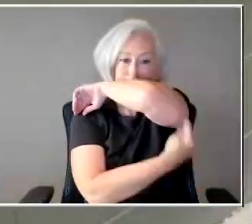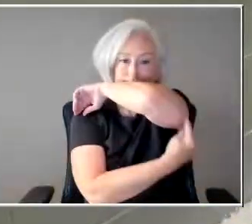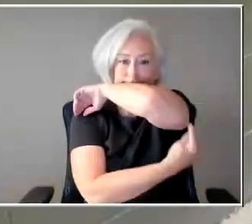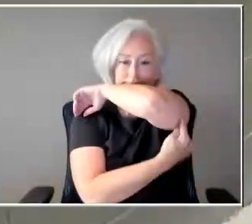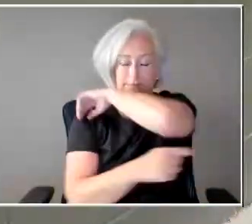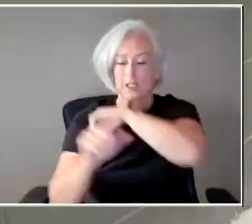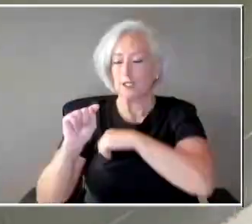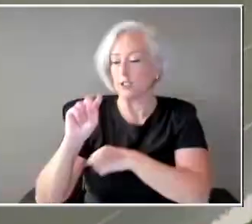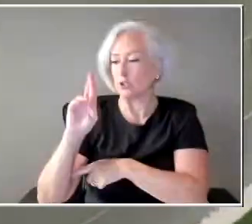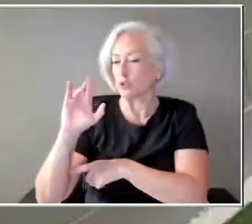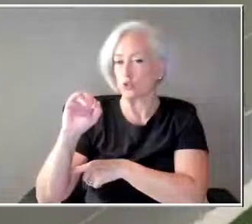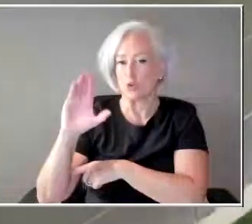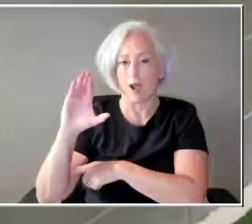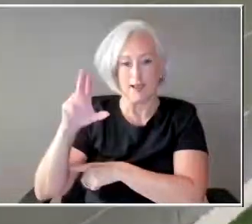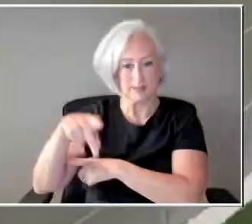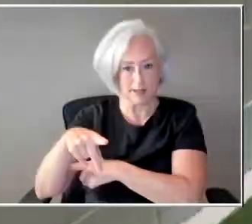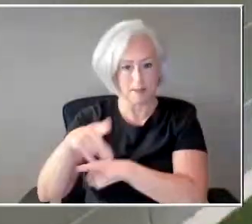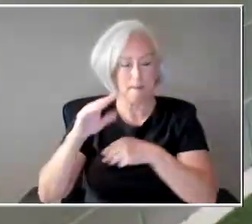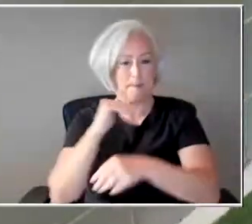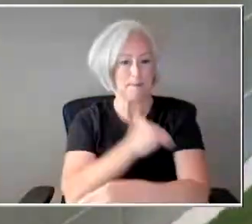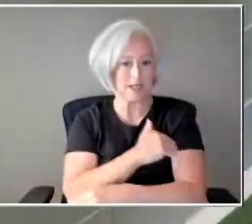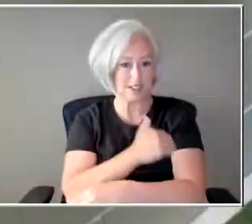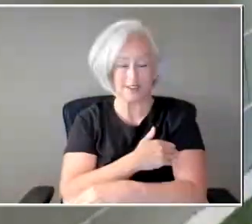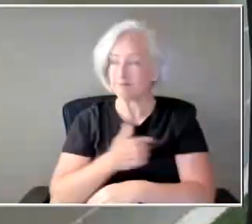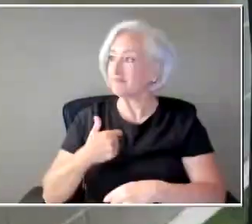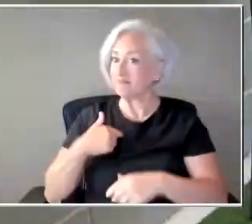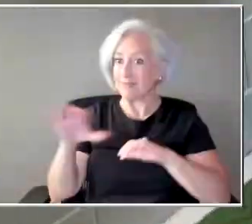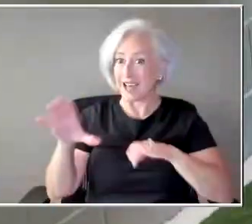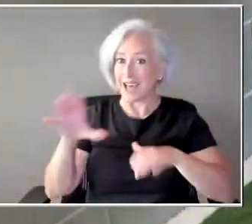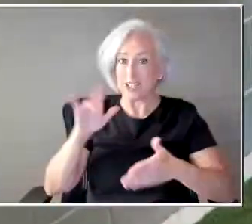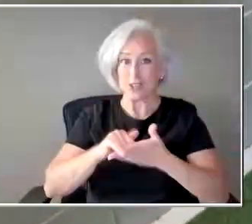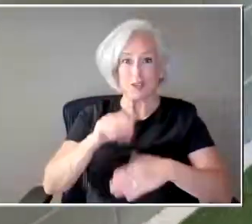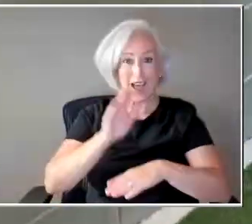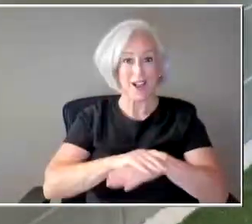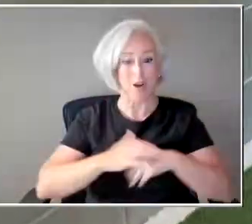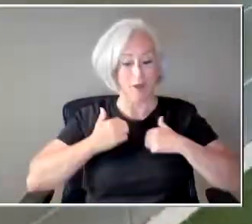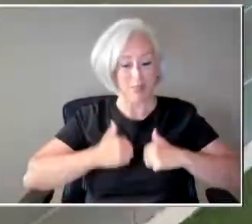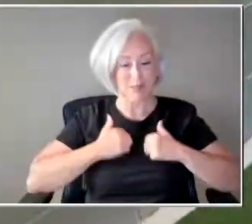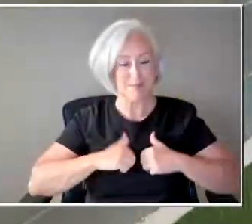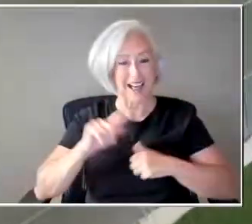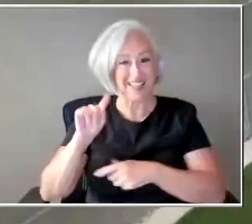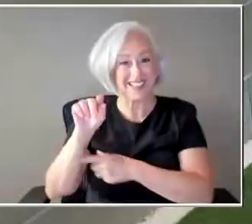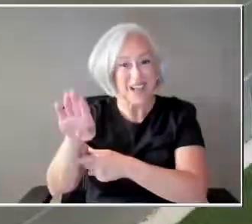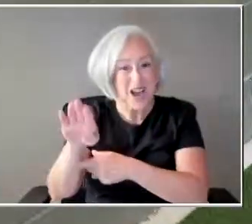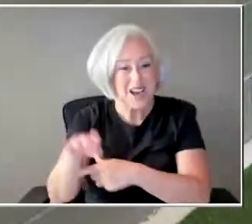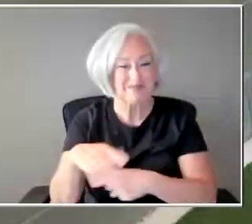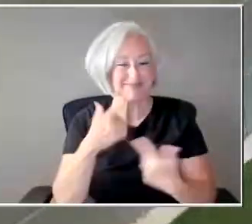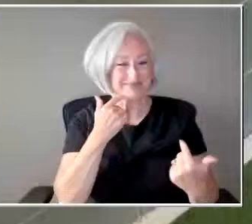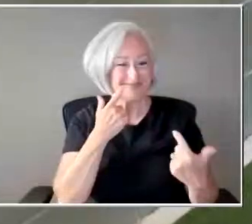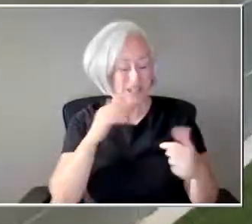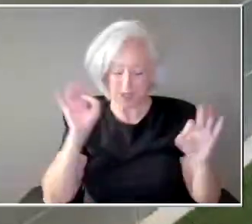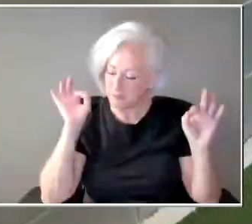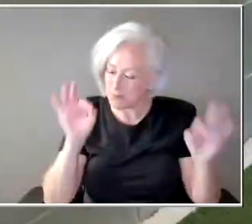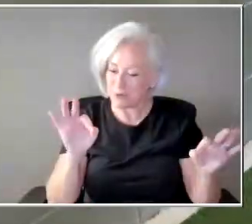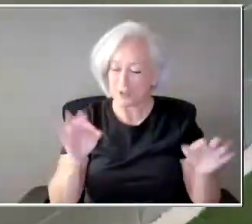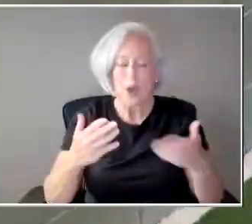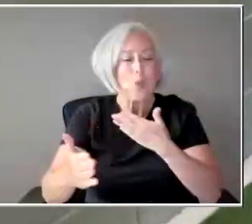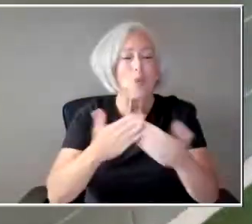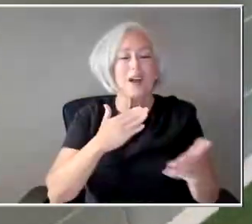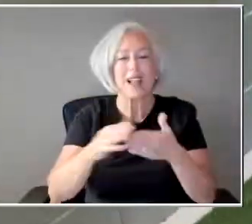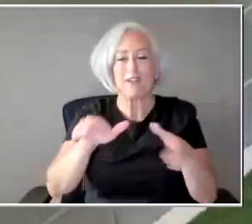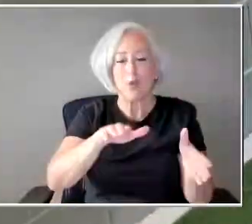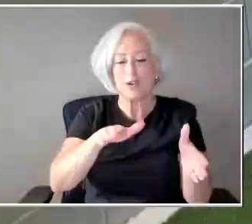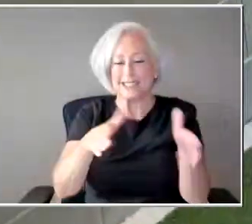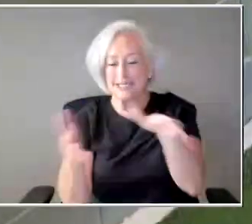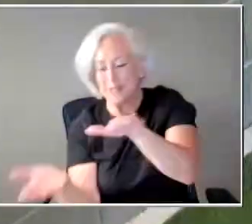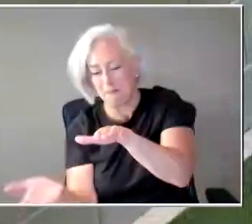Yep. I do this on the side of my bathtub sometimes. That's perfect. Again, any surface, you just have to make sure that it's not going to like tip over or fall off.